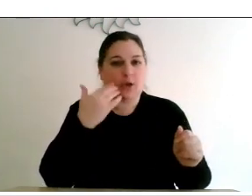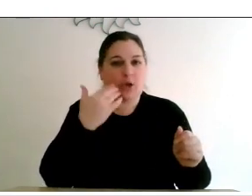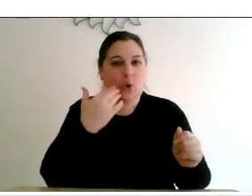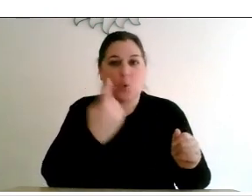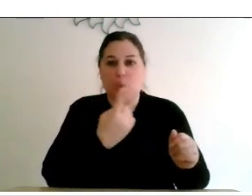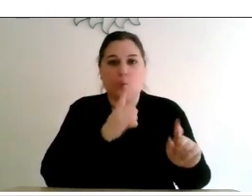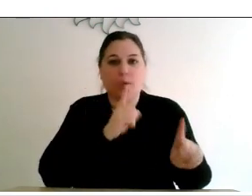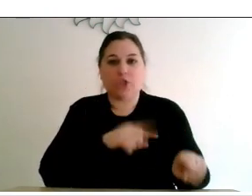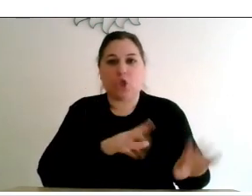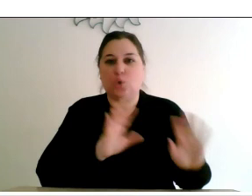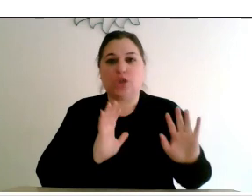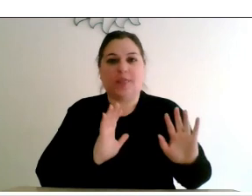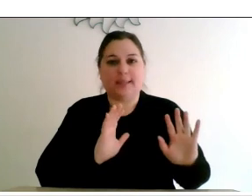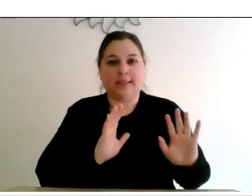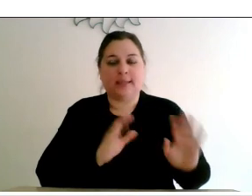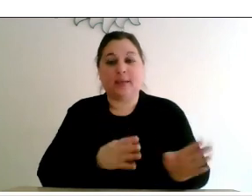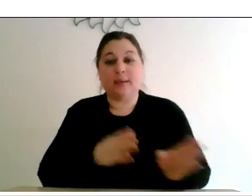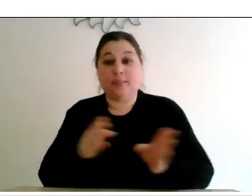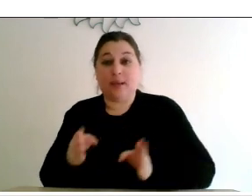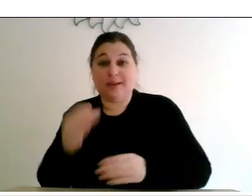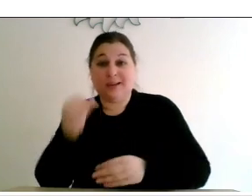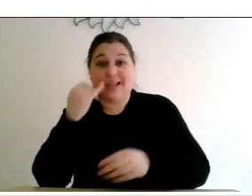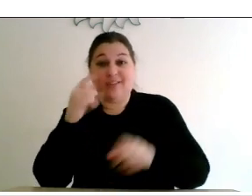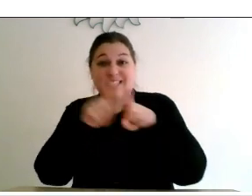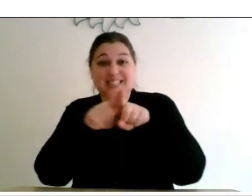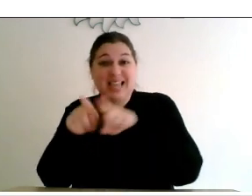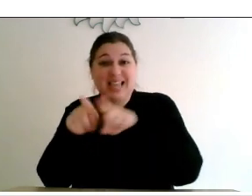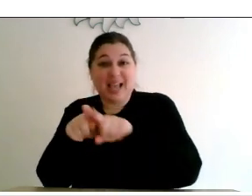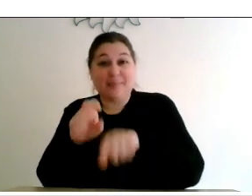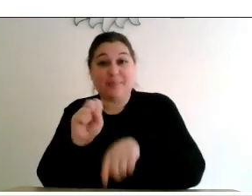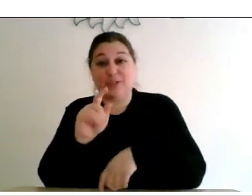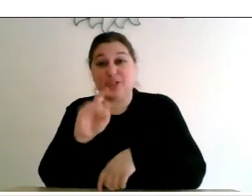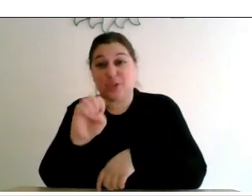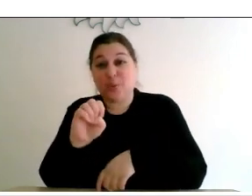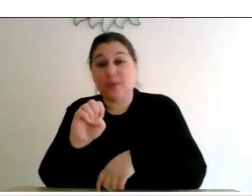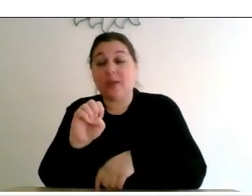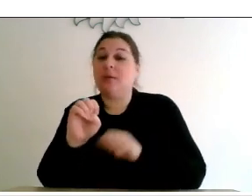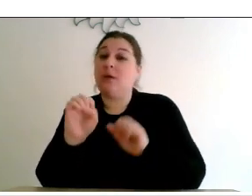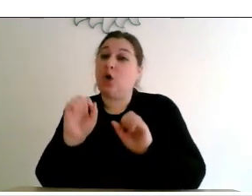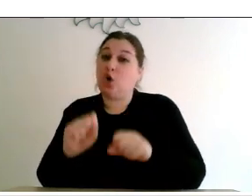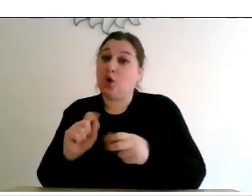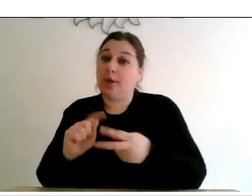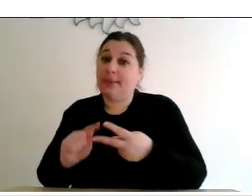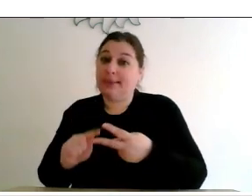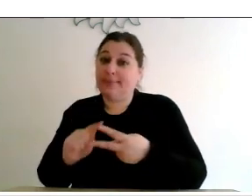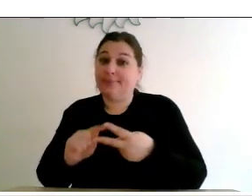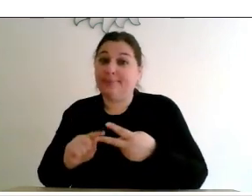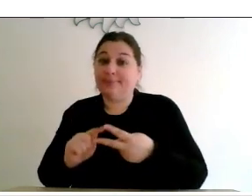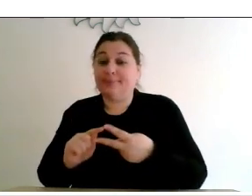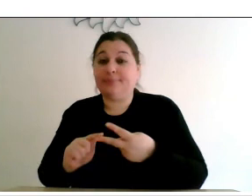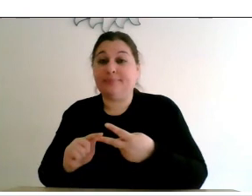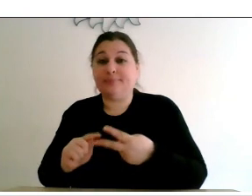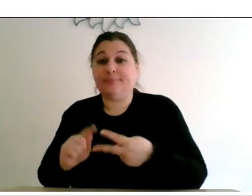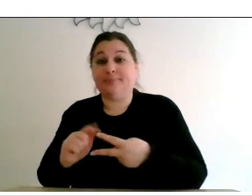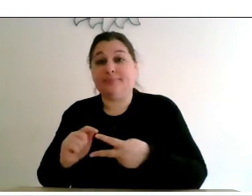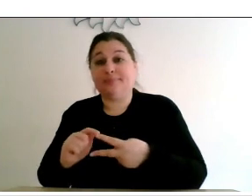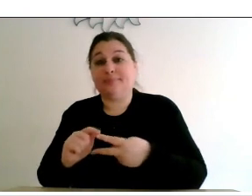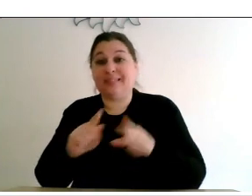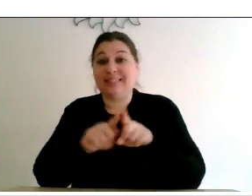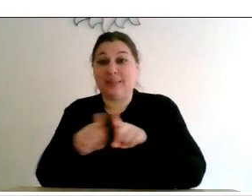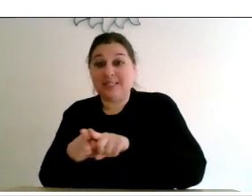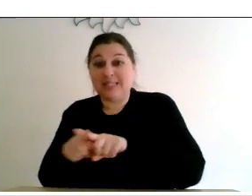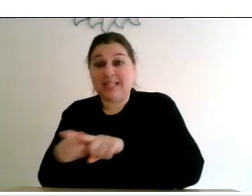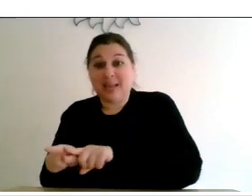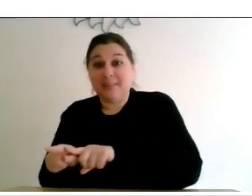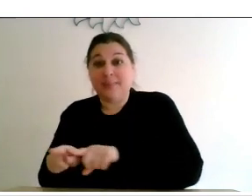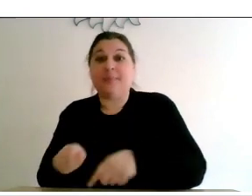there's only two options it could be. It could be no solution or infinite. If it's the same slope and same y-intercept, then it's infinite. Same